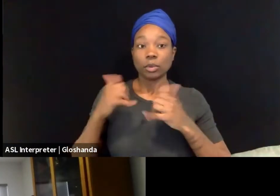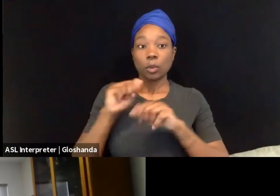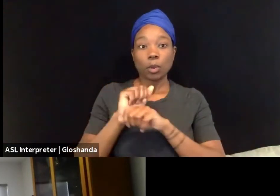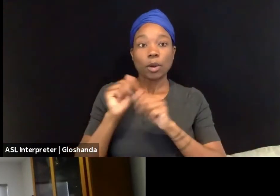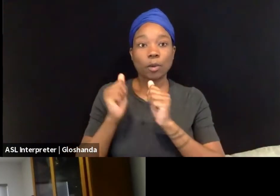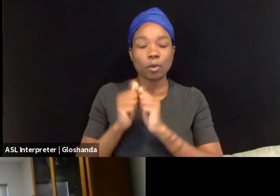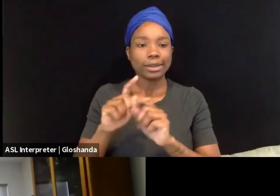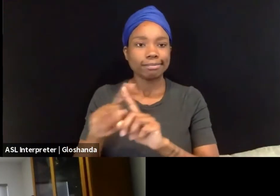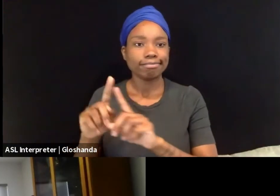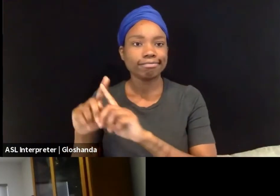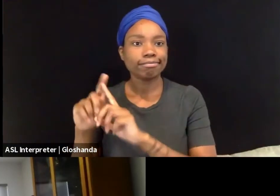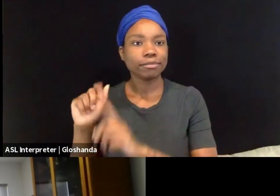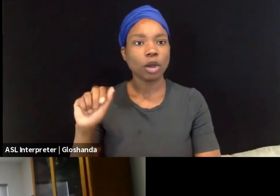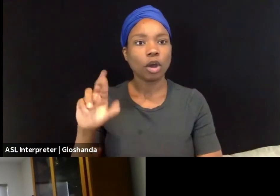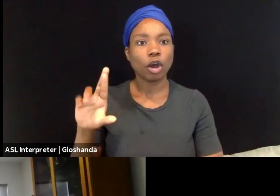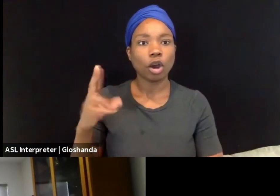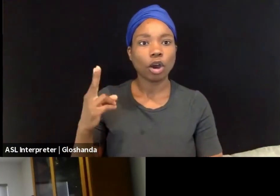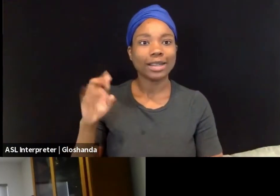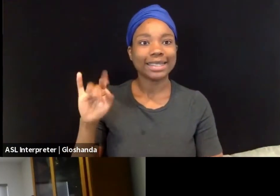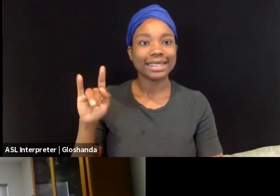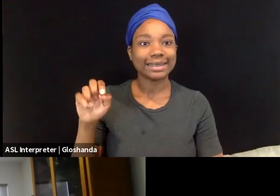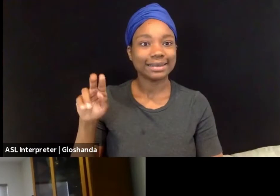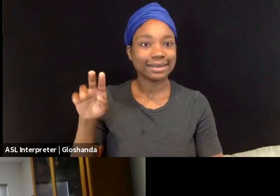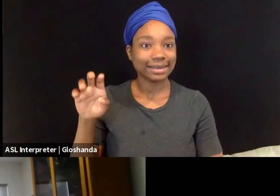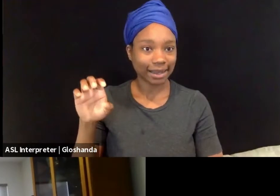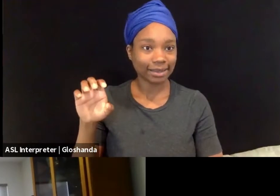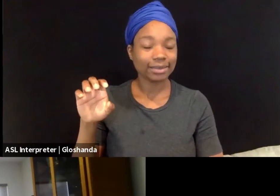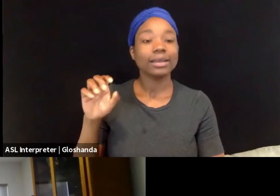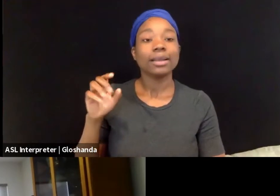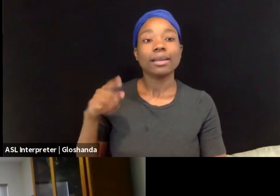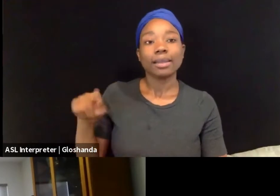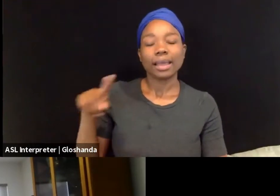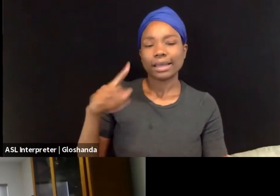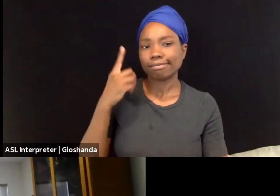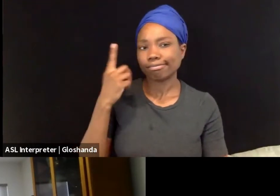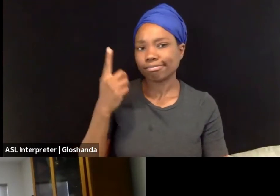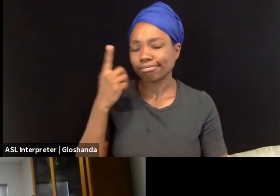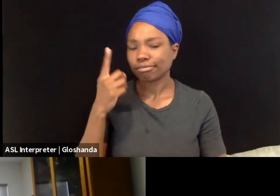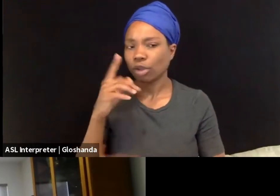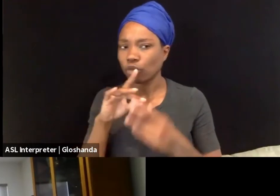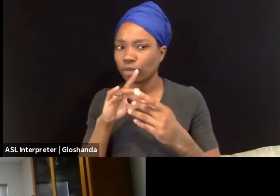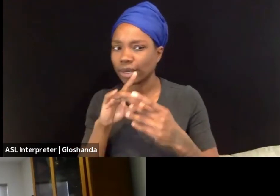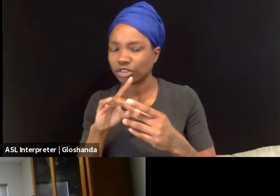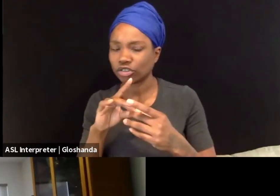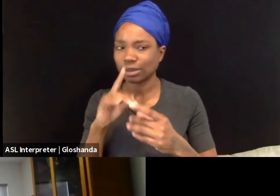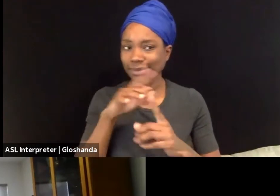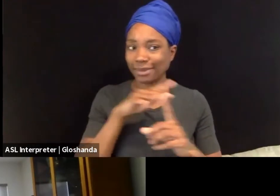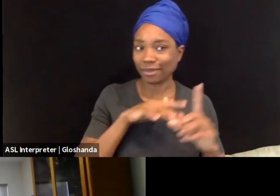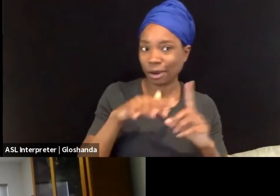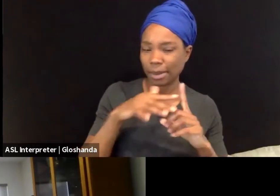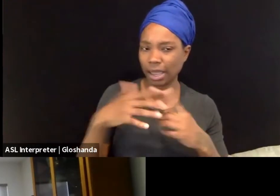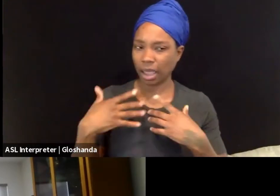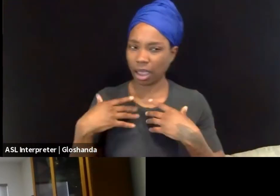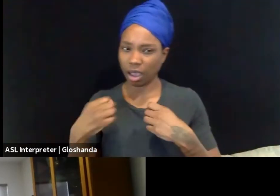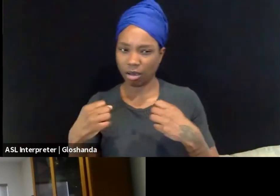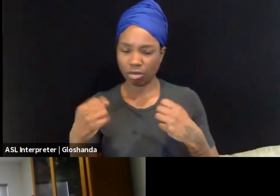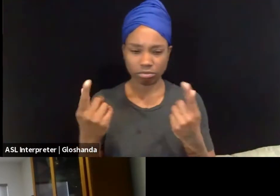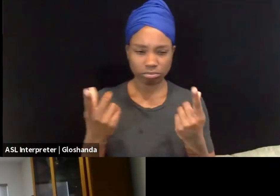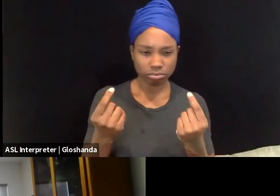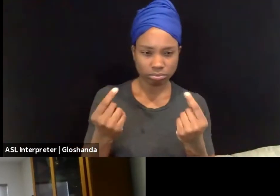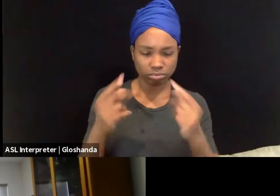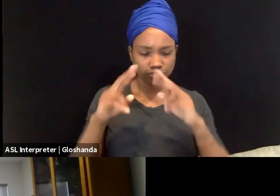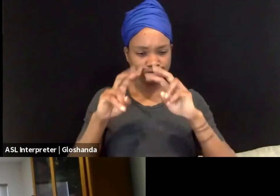concerned about the relationship between the environment and health at a different scale. And so what we're doing